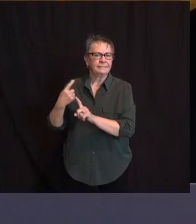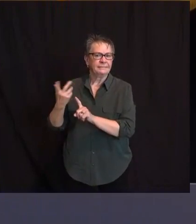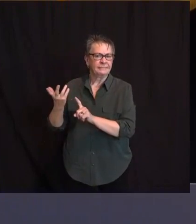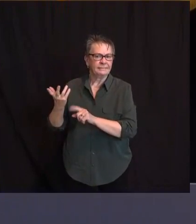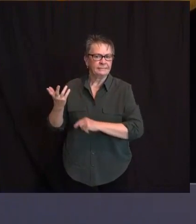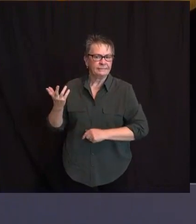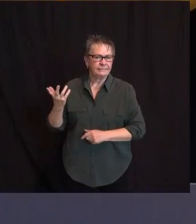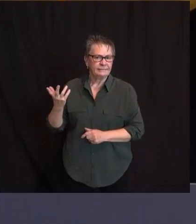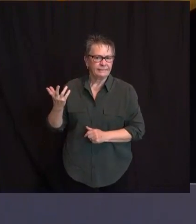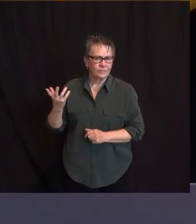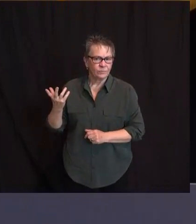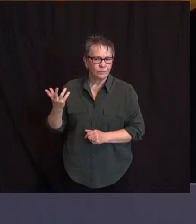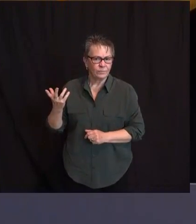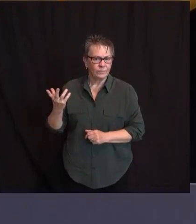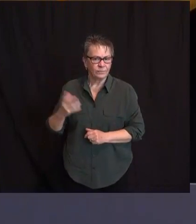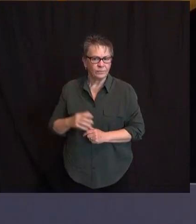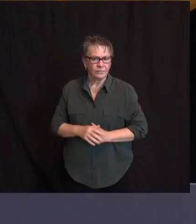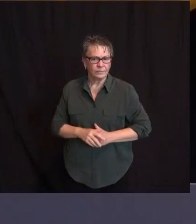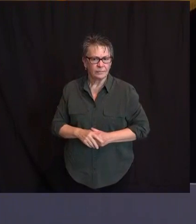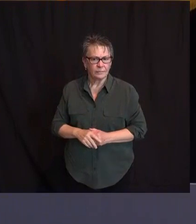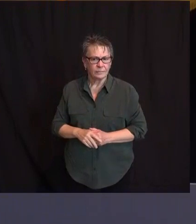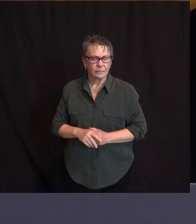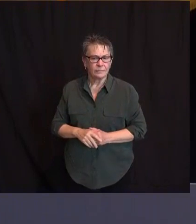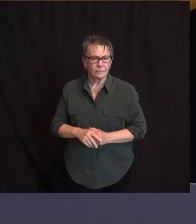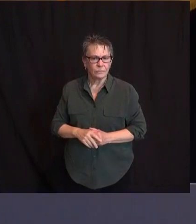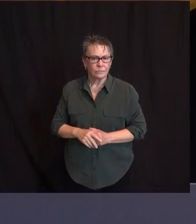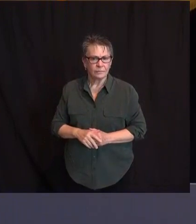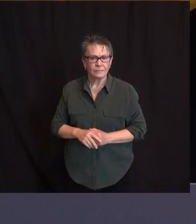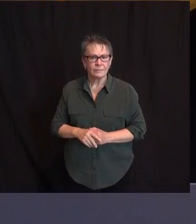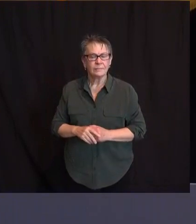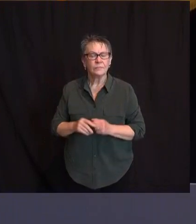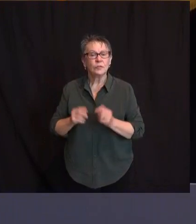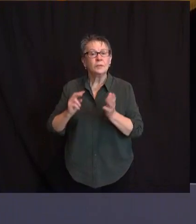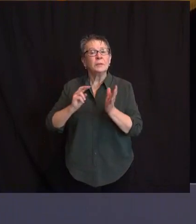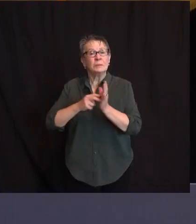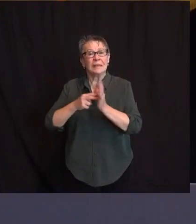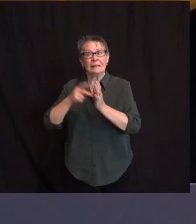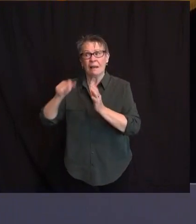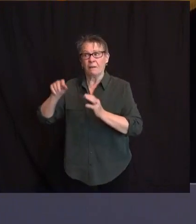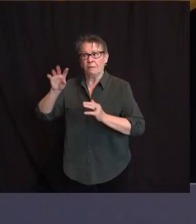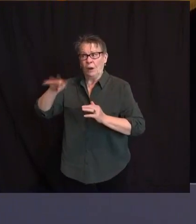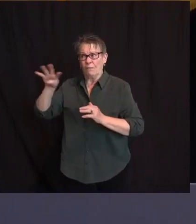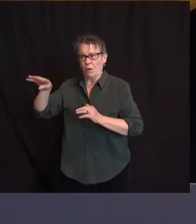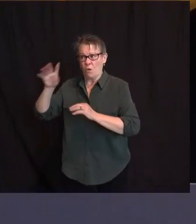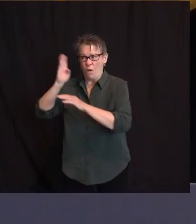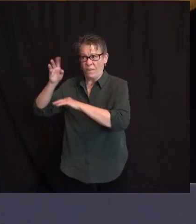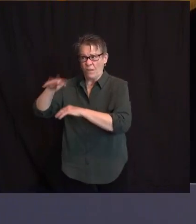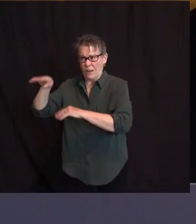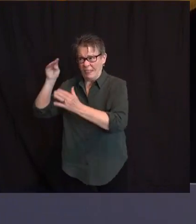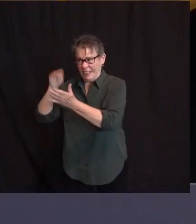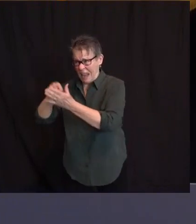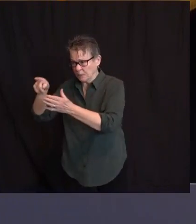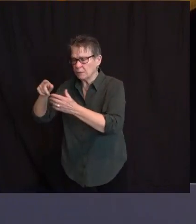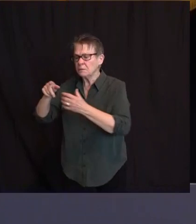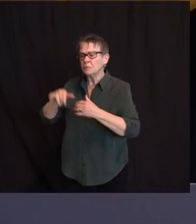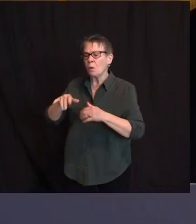symptoms that they should continue staying home and be mindful of respiratory etiquette and social